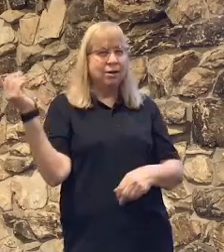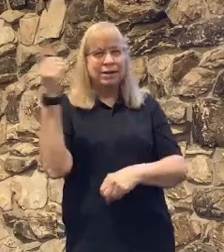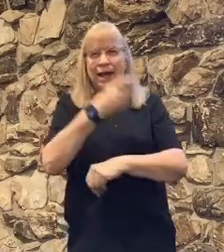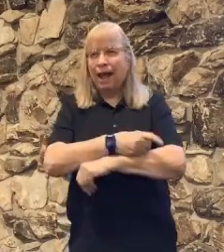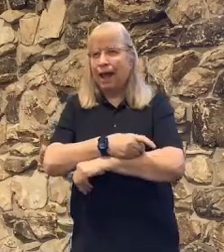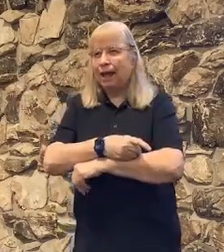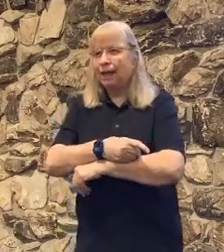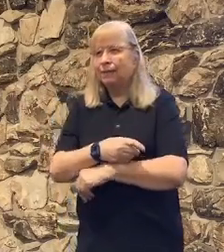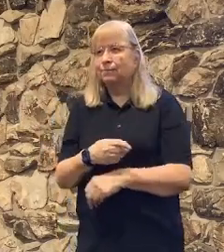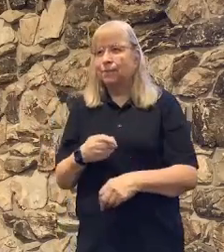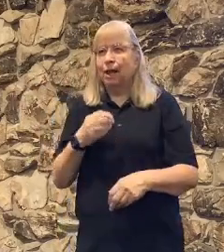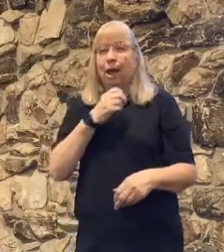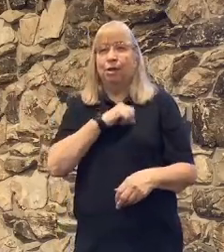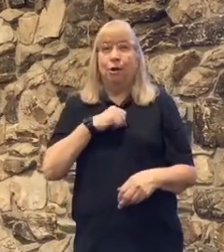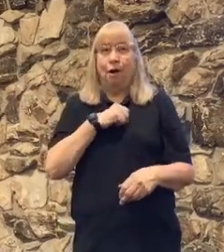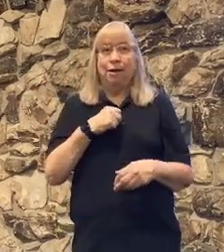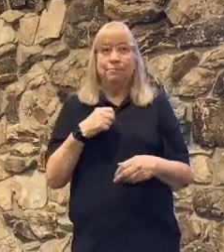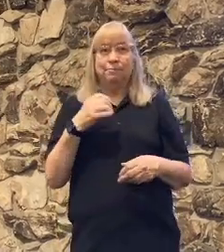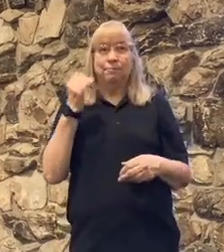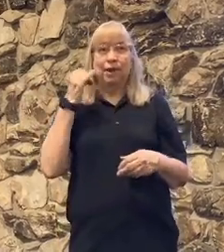if I got it in your head.